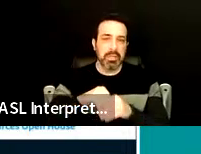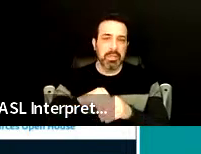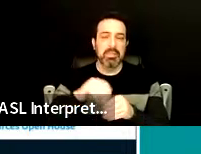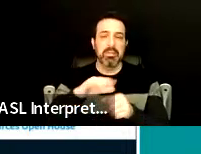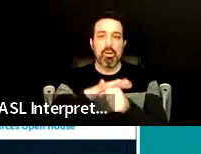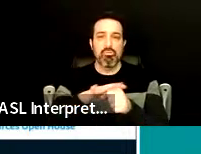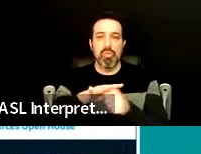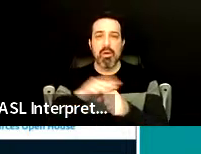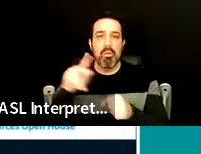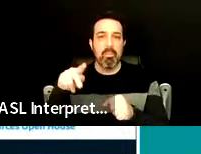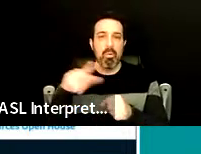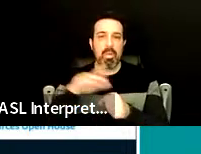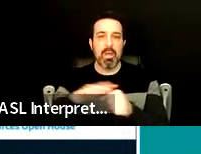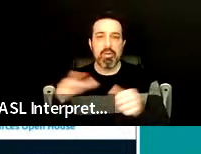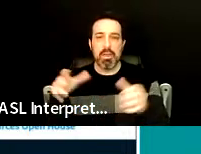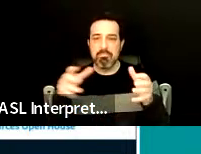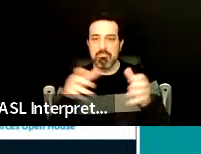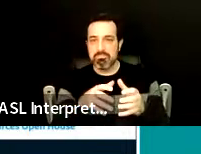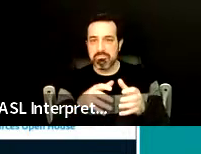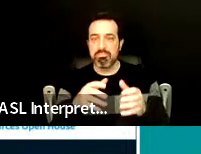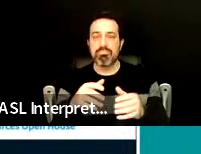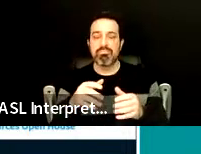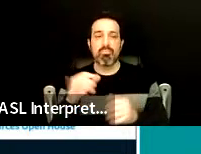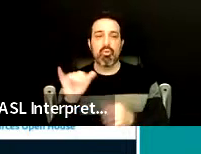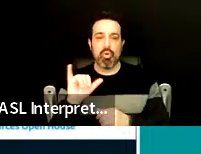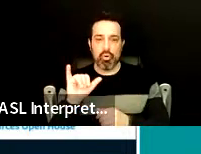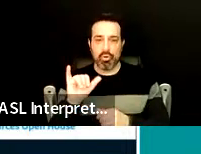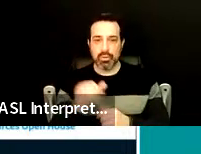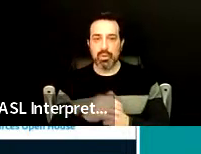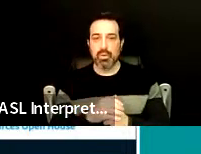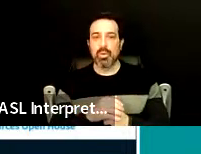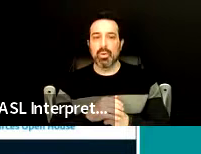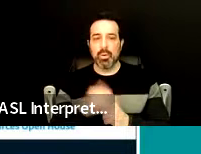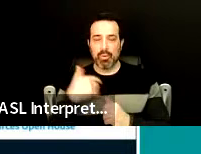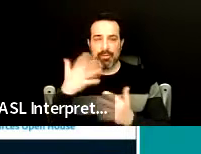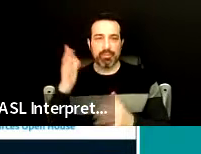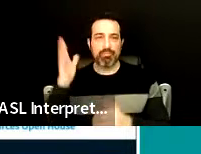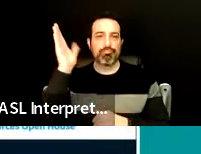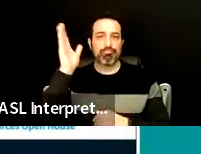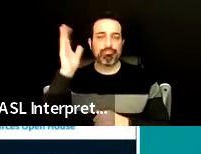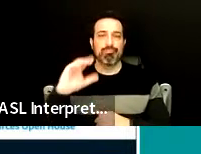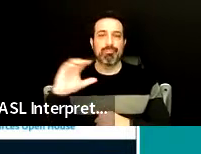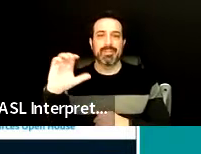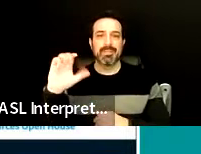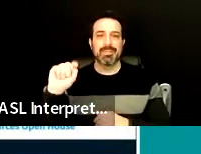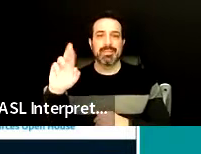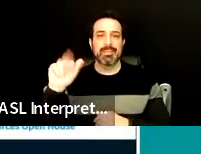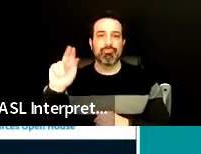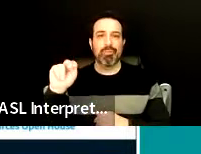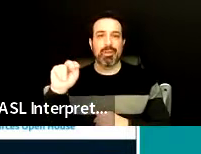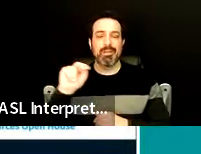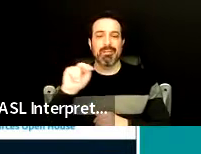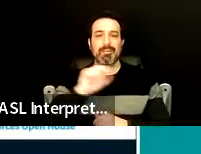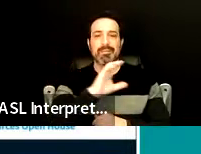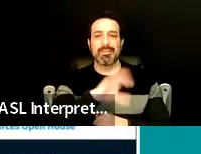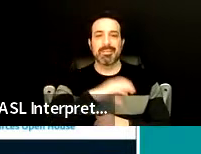area. So we also presented before CTRAN Citizen Advisory